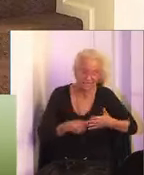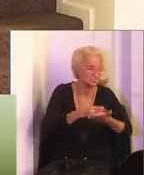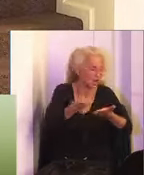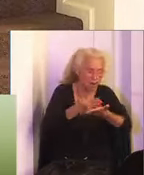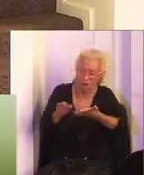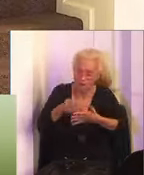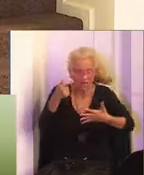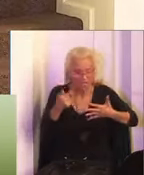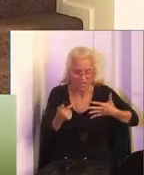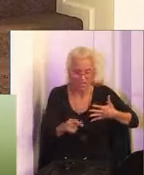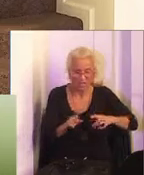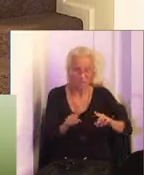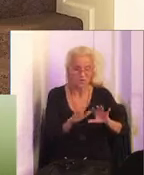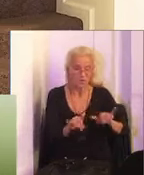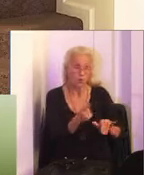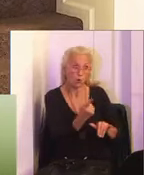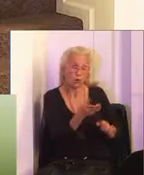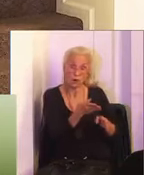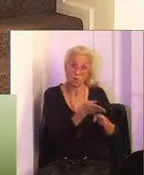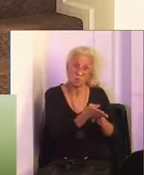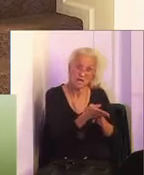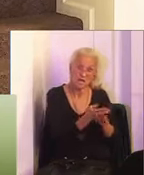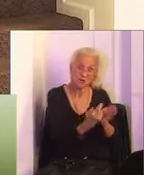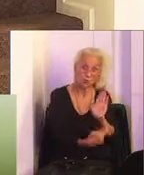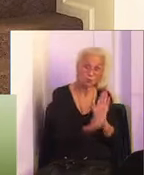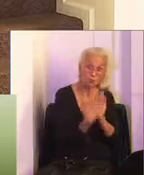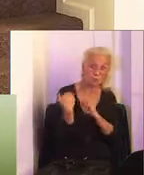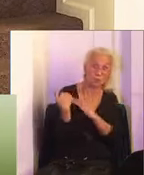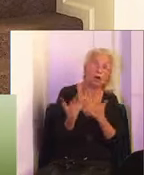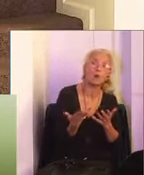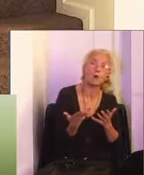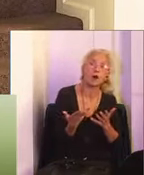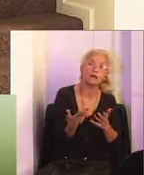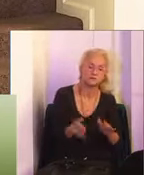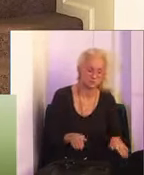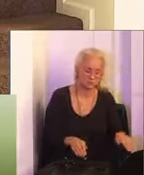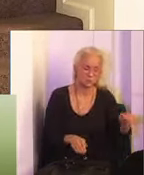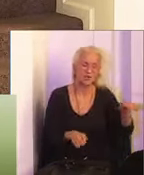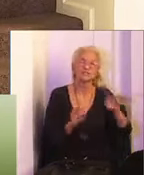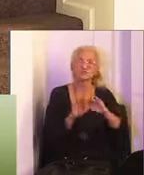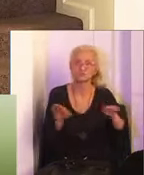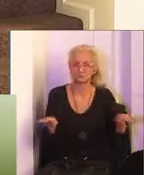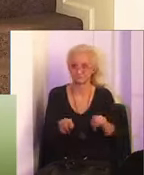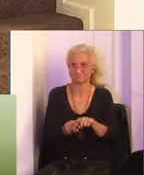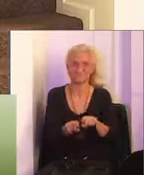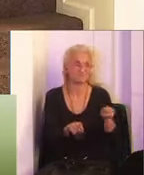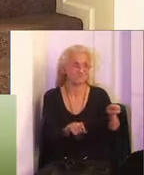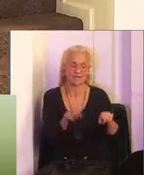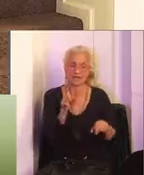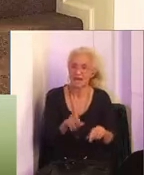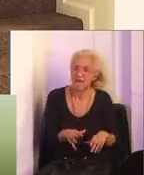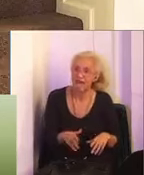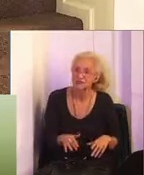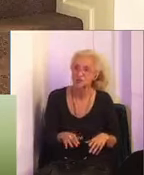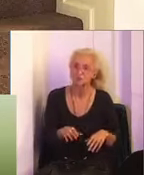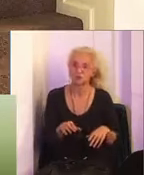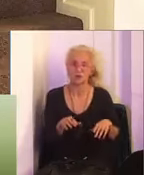shopping, but one of their main roles was to rear the children. They had to